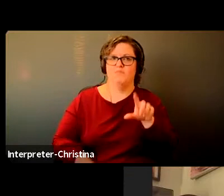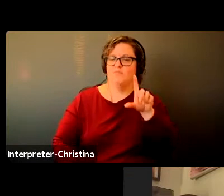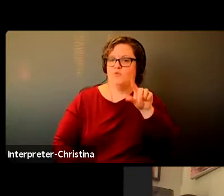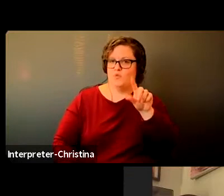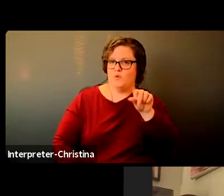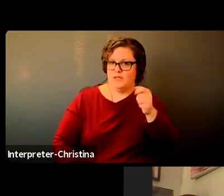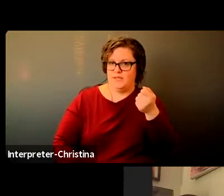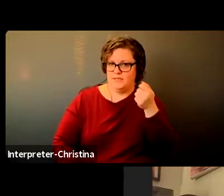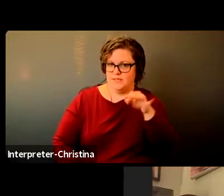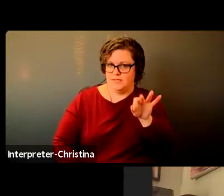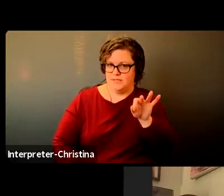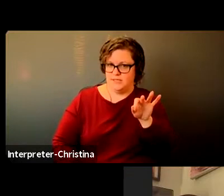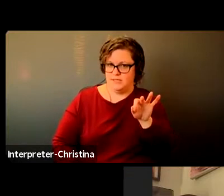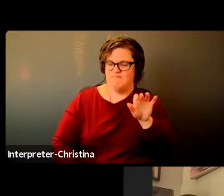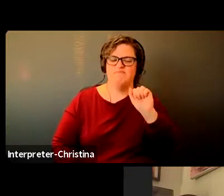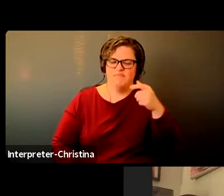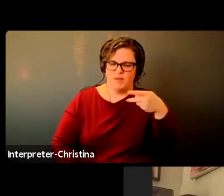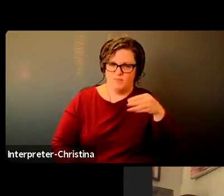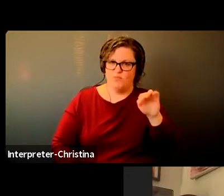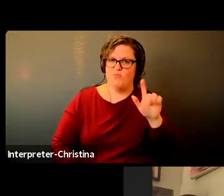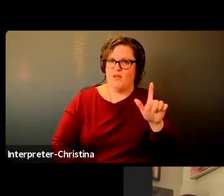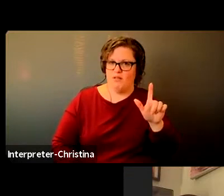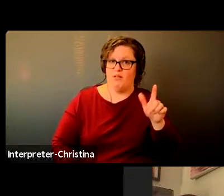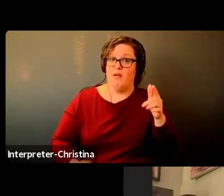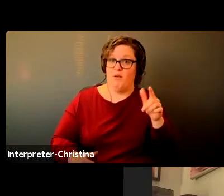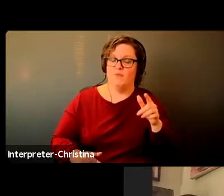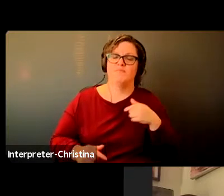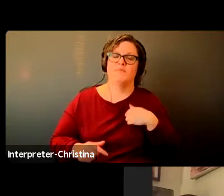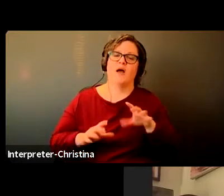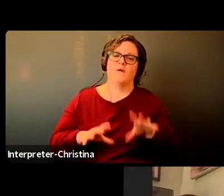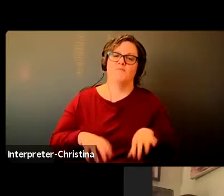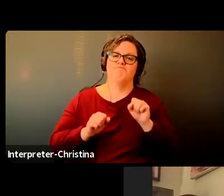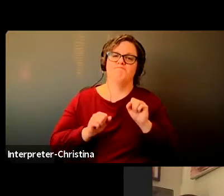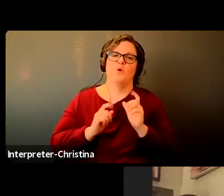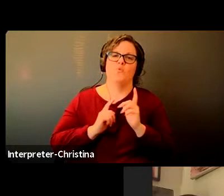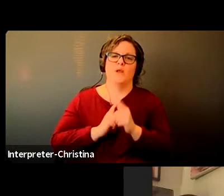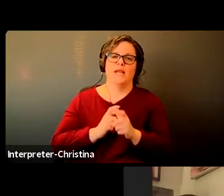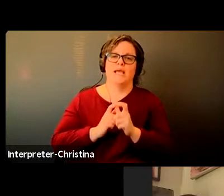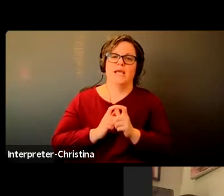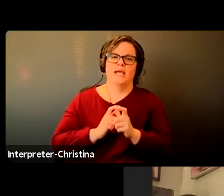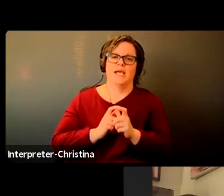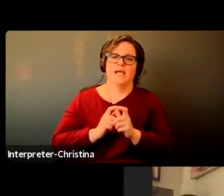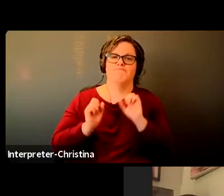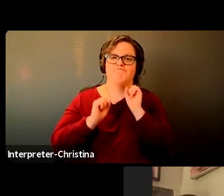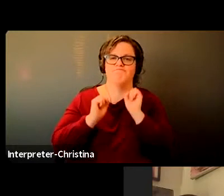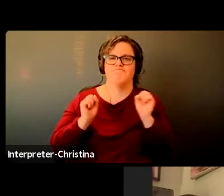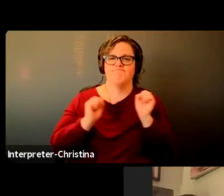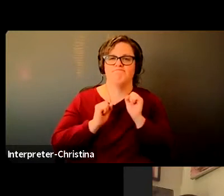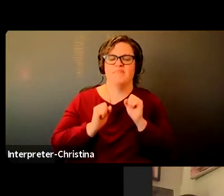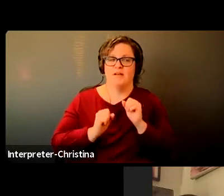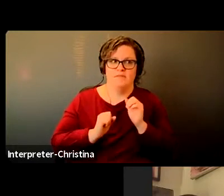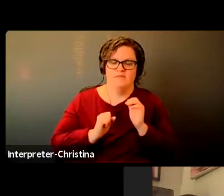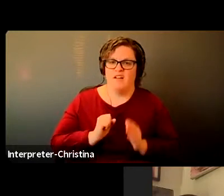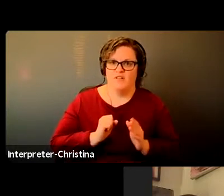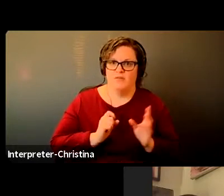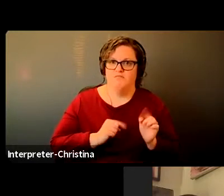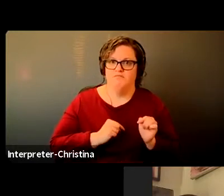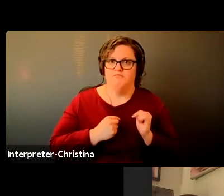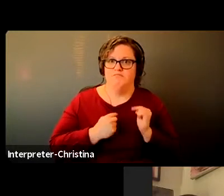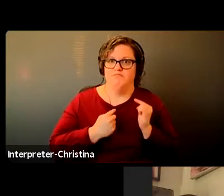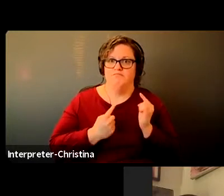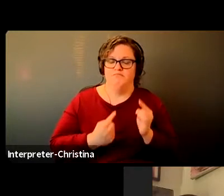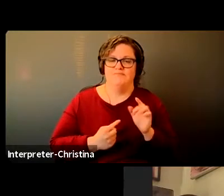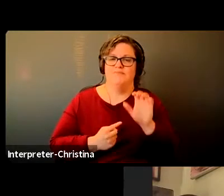2019, in April 2019, I started running. I had never run in my entire life, right? Like, I started running in April